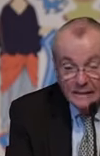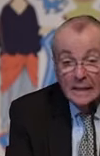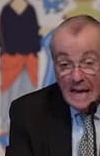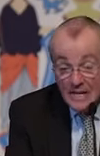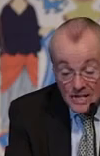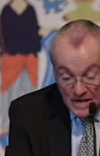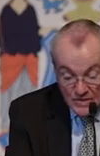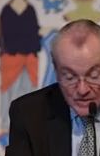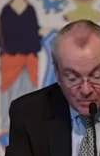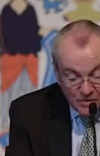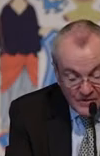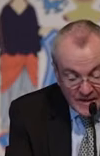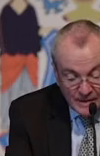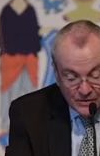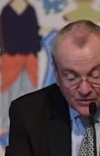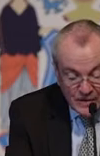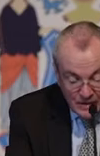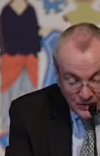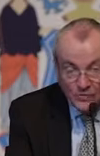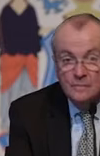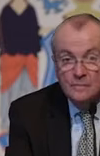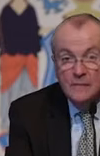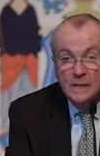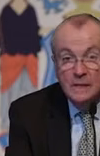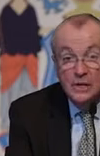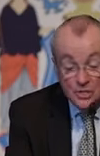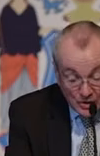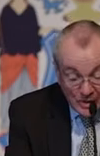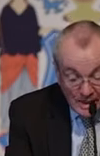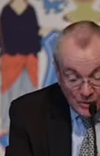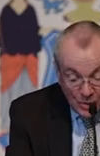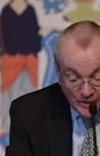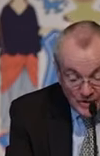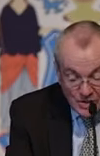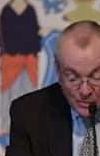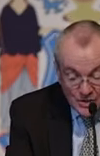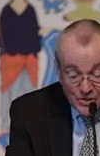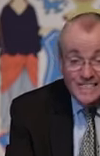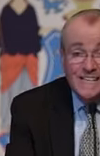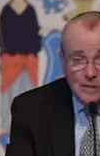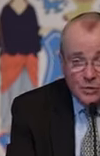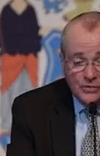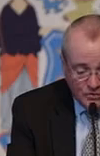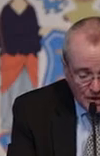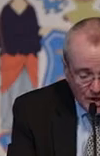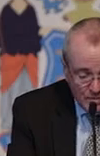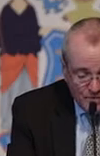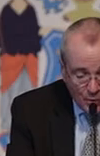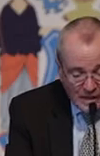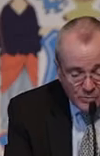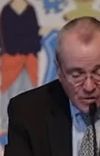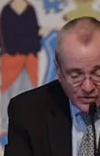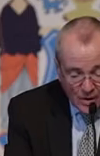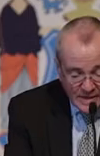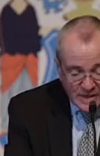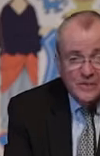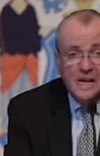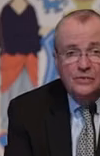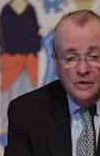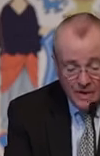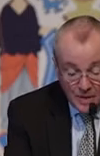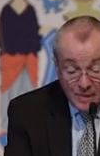week, as has the number of ventilators in use. Certainly, we want these numbers to decrease before we can move to our